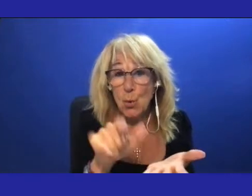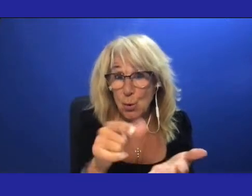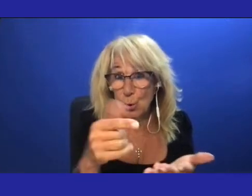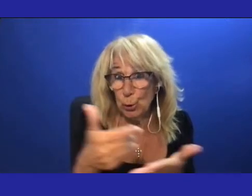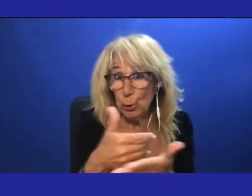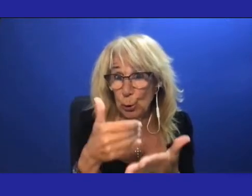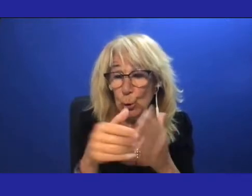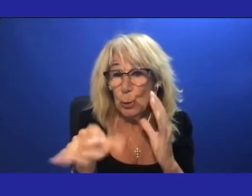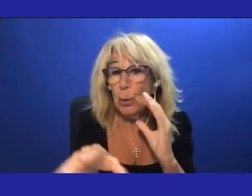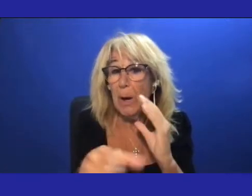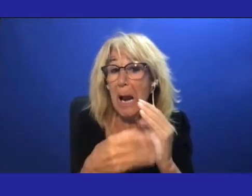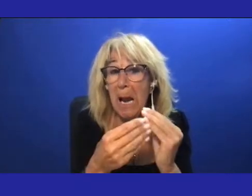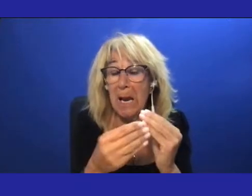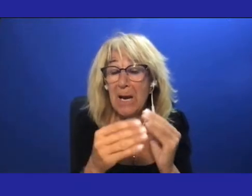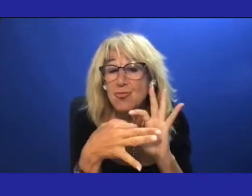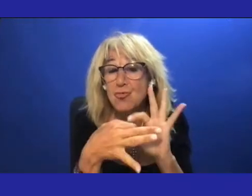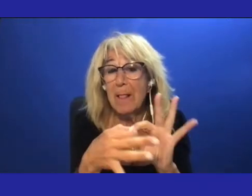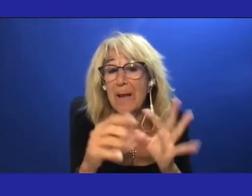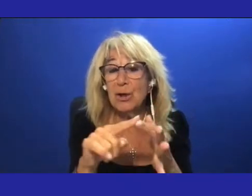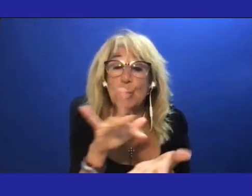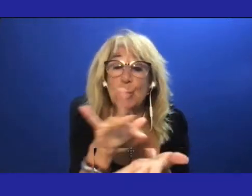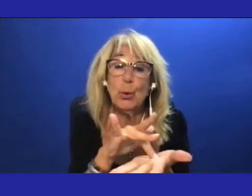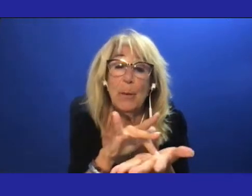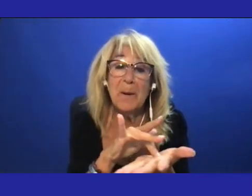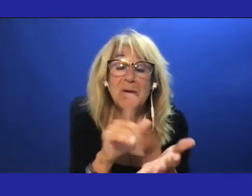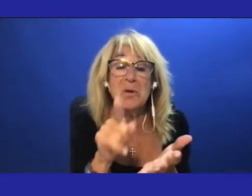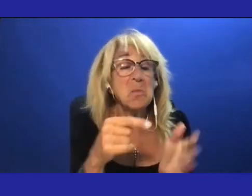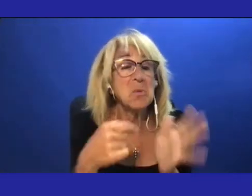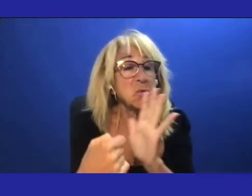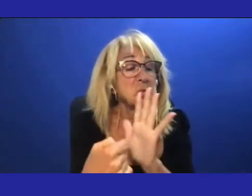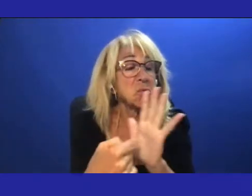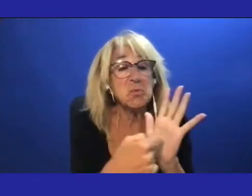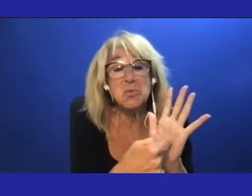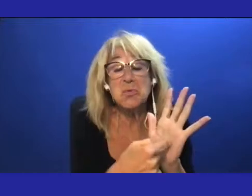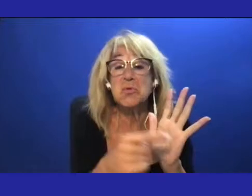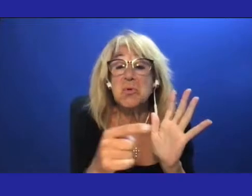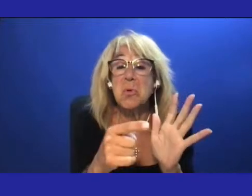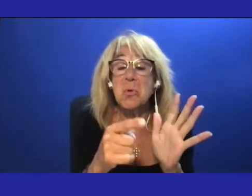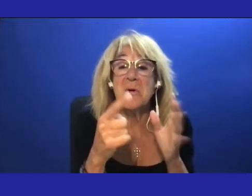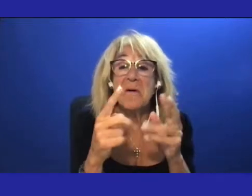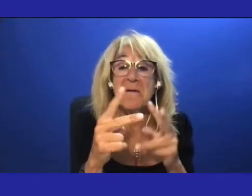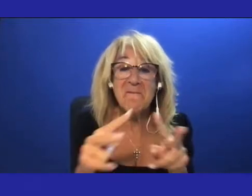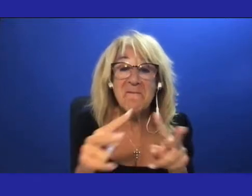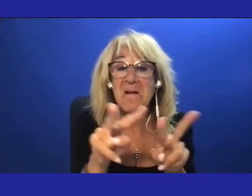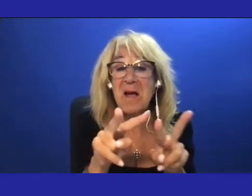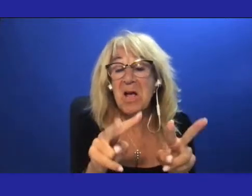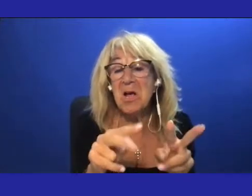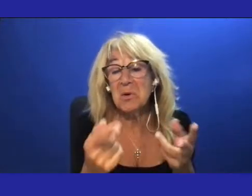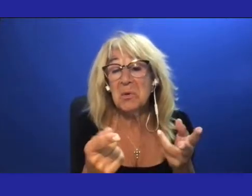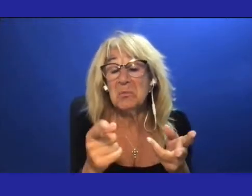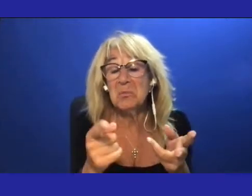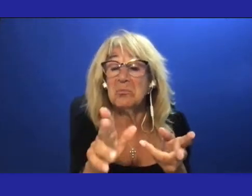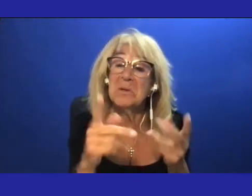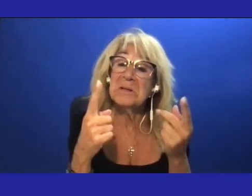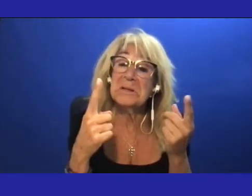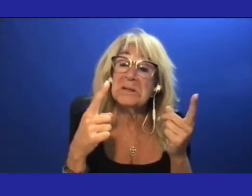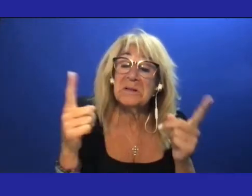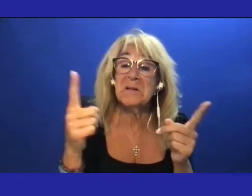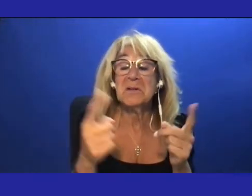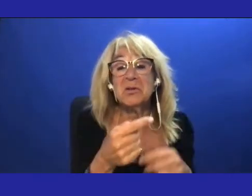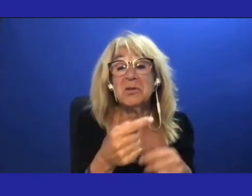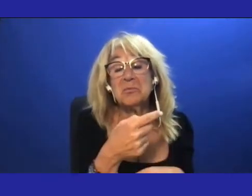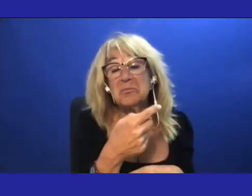been able to demonstrate its value through a pilot project with 3 of our hospitals so far over the last 6 to 8